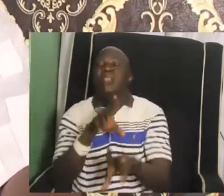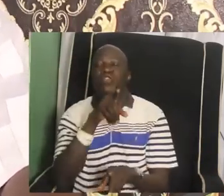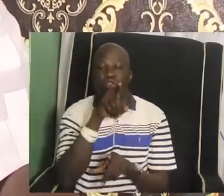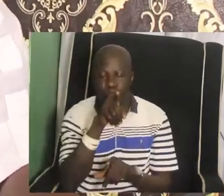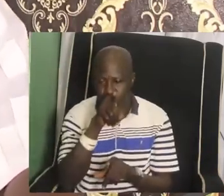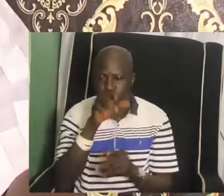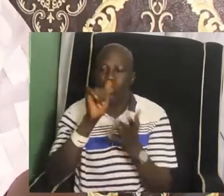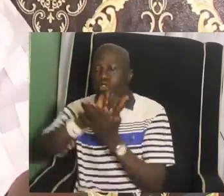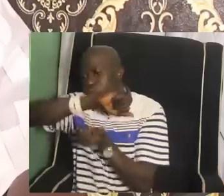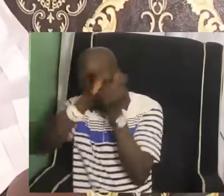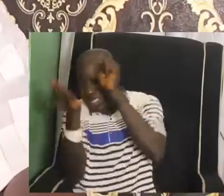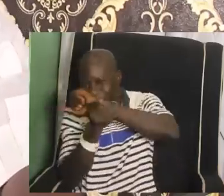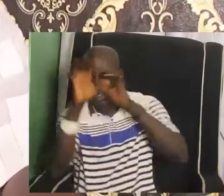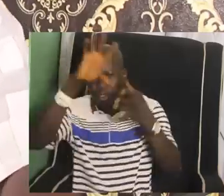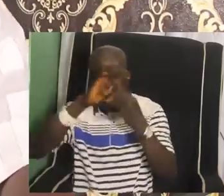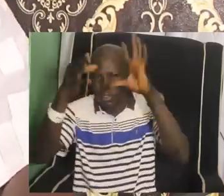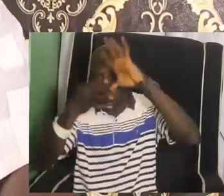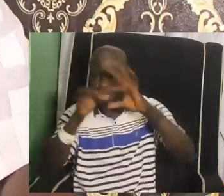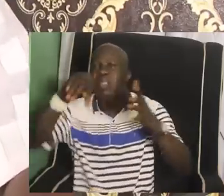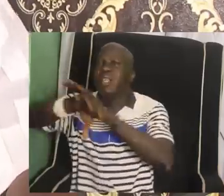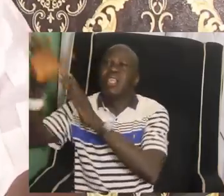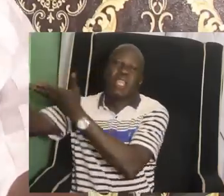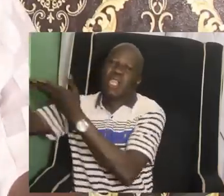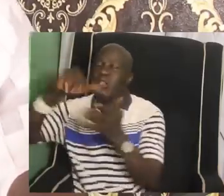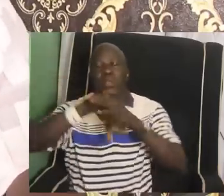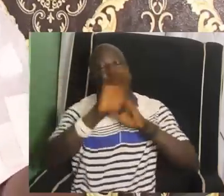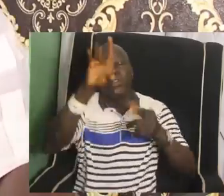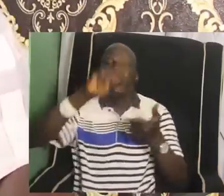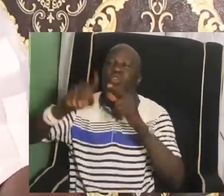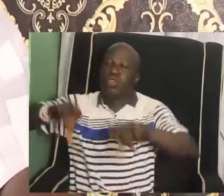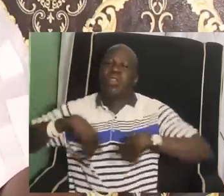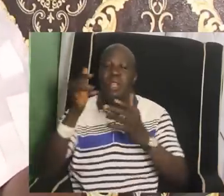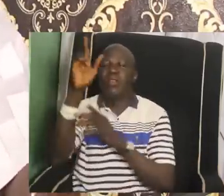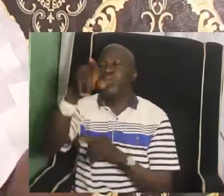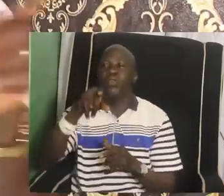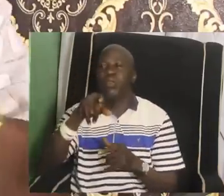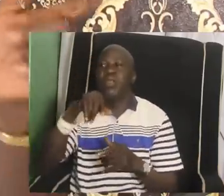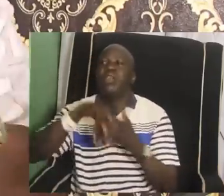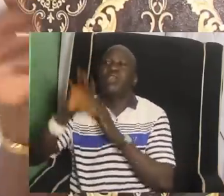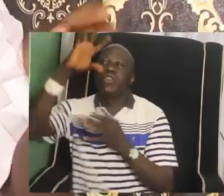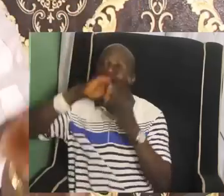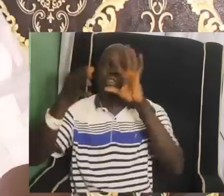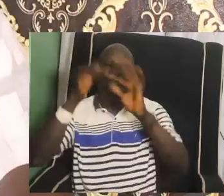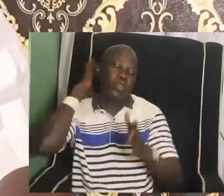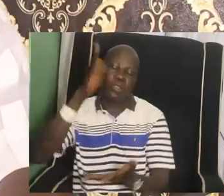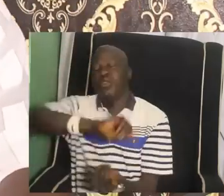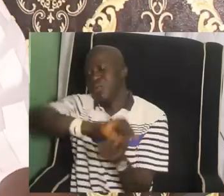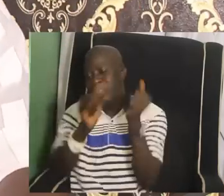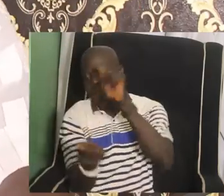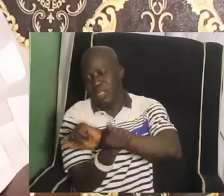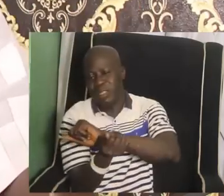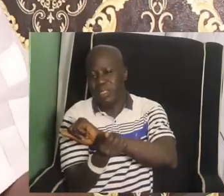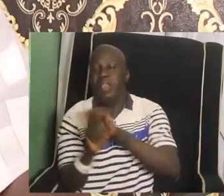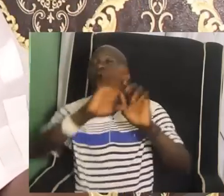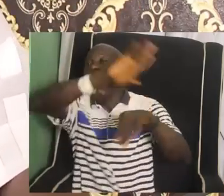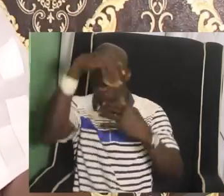you. To ma change story. That will change your story. O ma fa le Olowo. Release them. Itara yi pada. Your story will